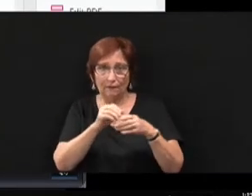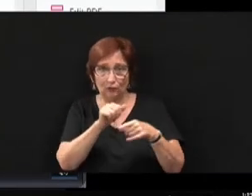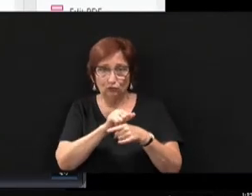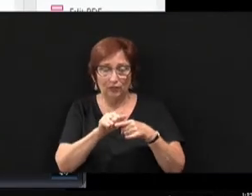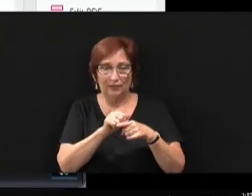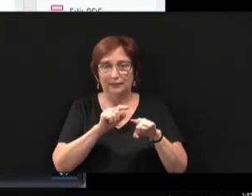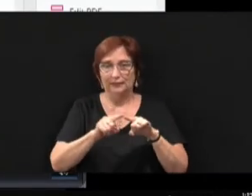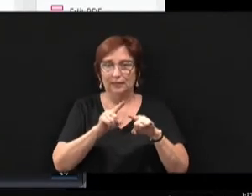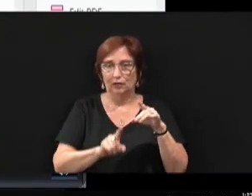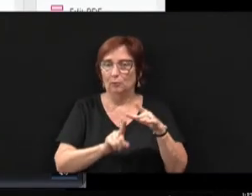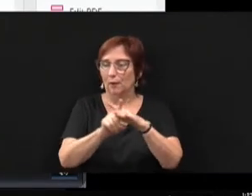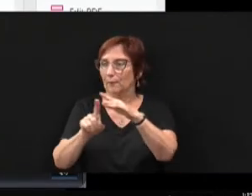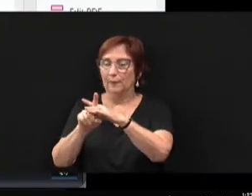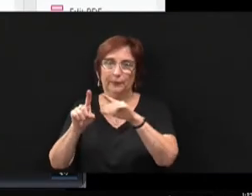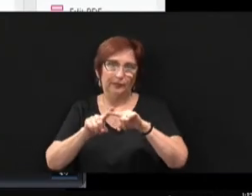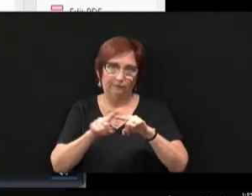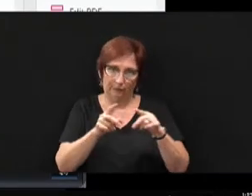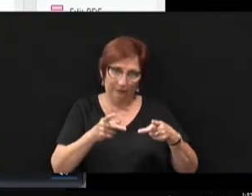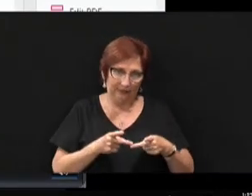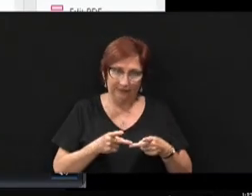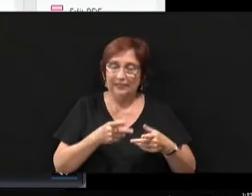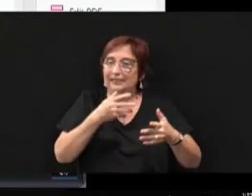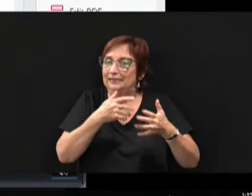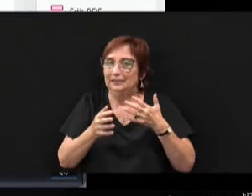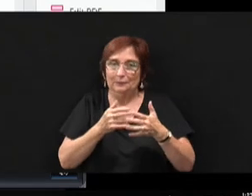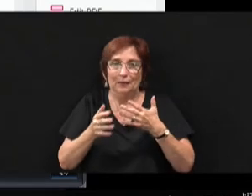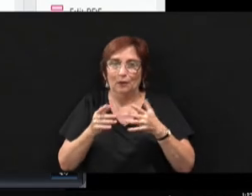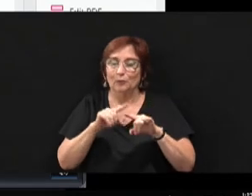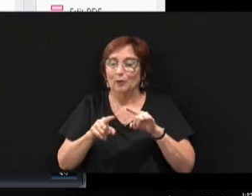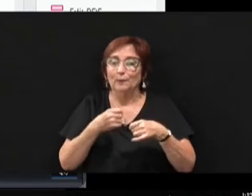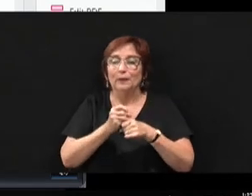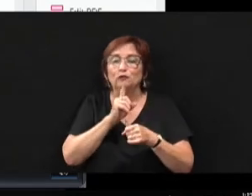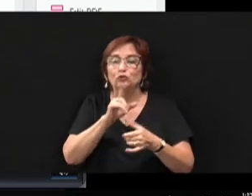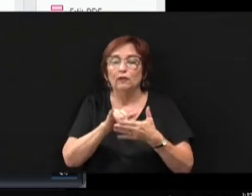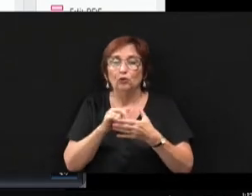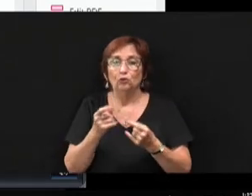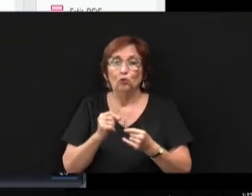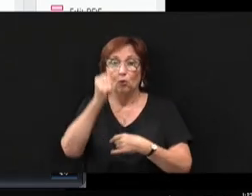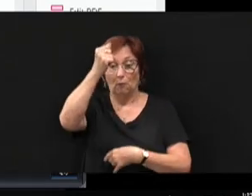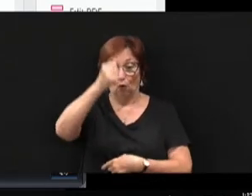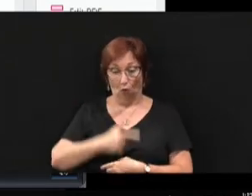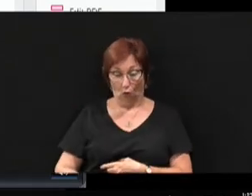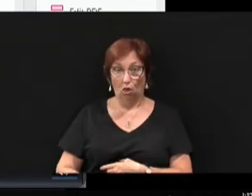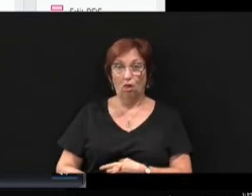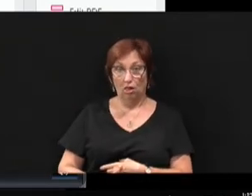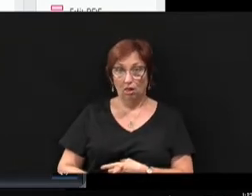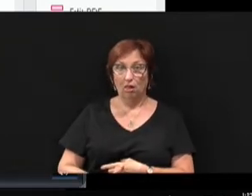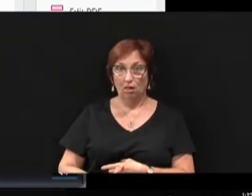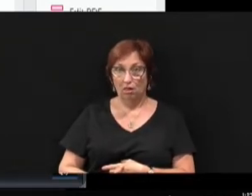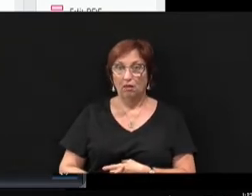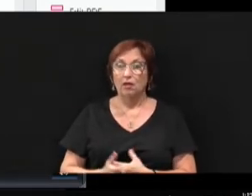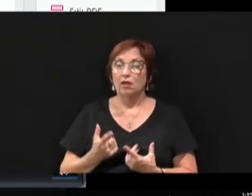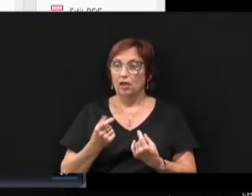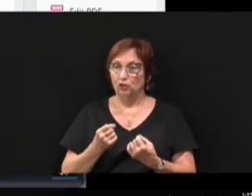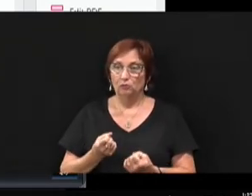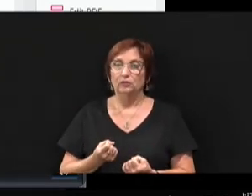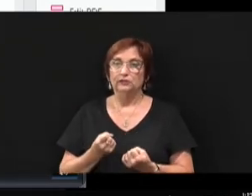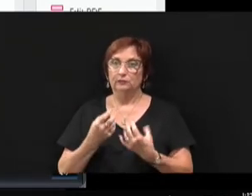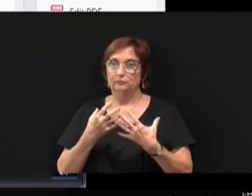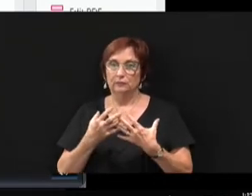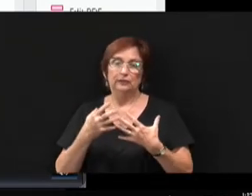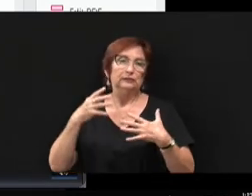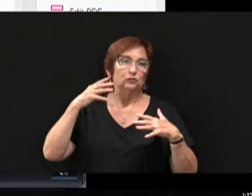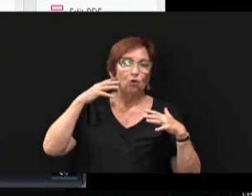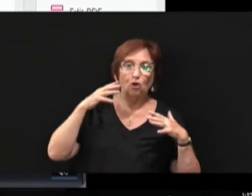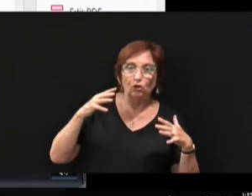places. Doesn't matter as long as you do them all and you do it with visual, auditory, and kinesthetic. This is just the way